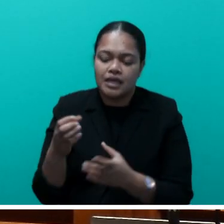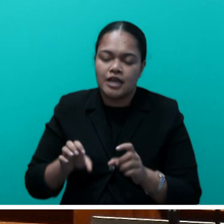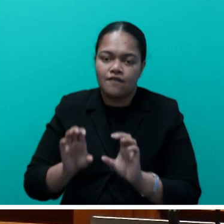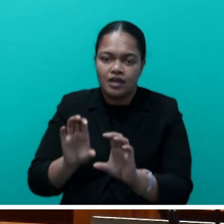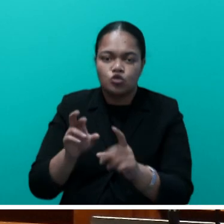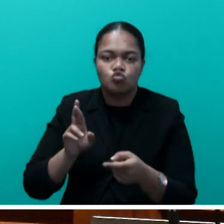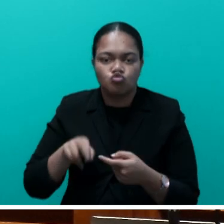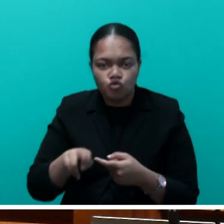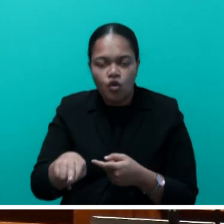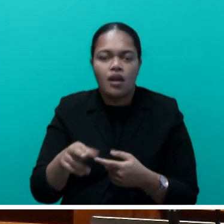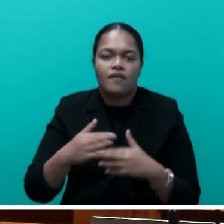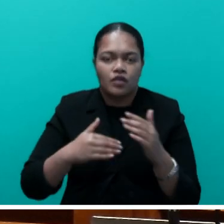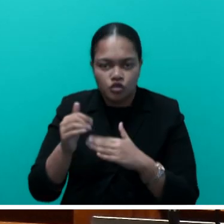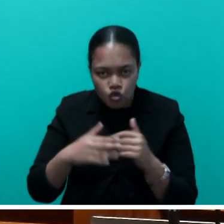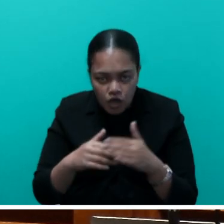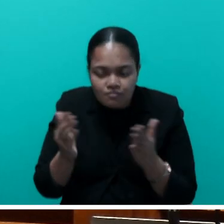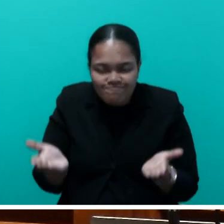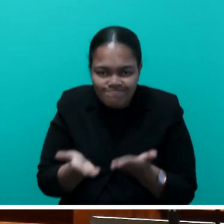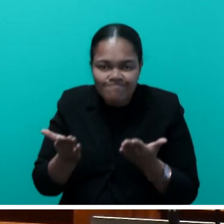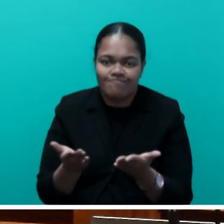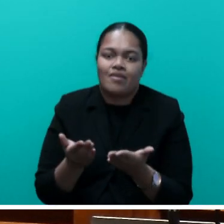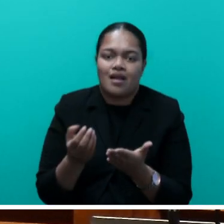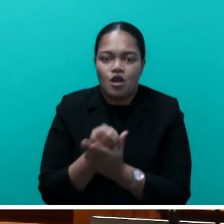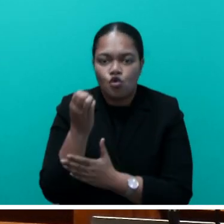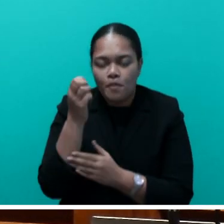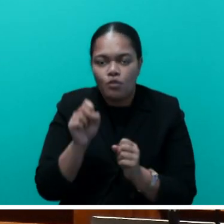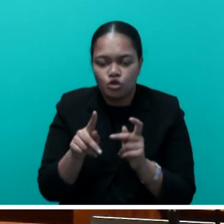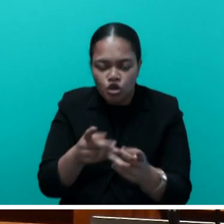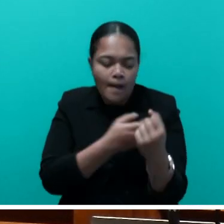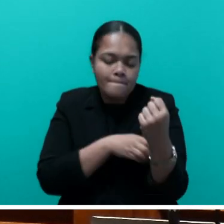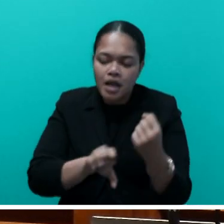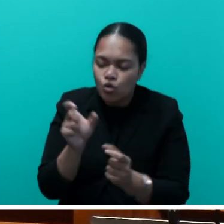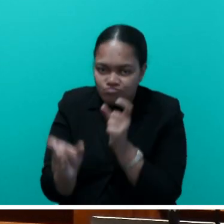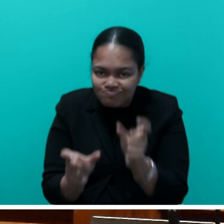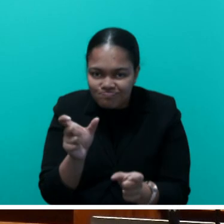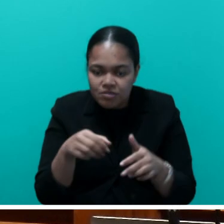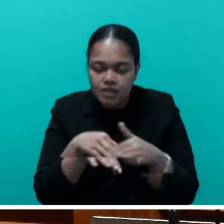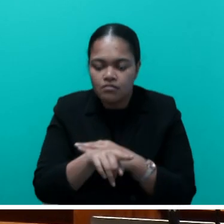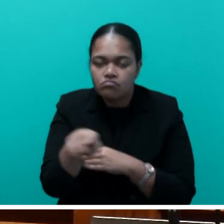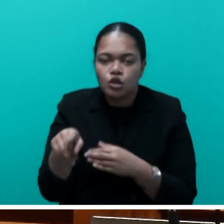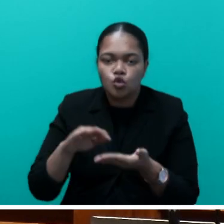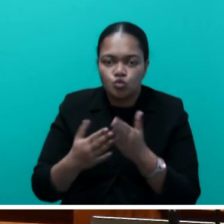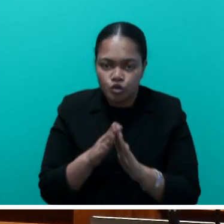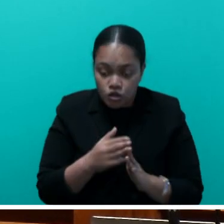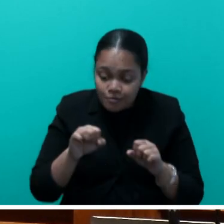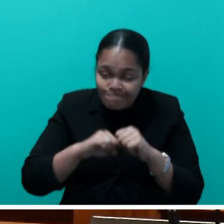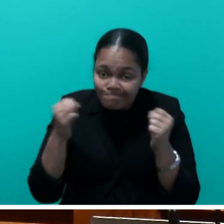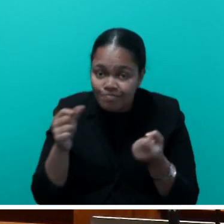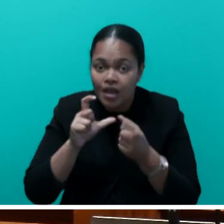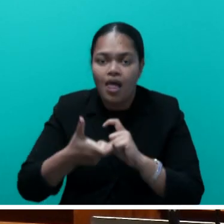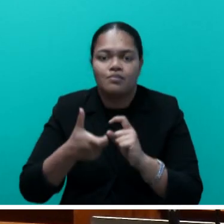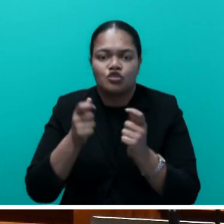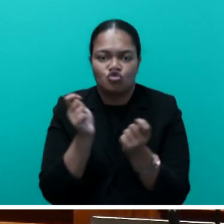infrastructure, enhancing economic opportunities, empowering individuals and communities, as well as addressing climate change